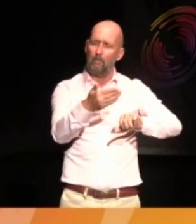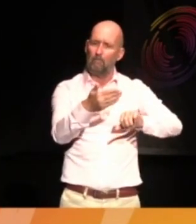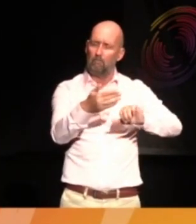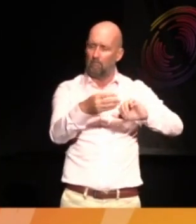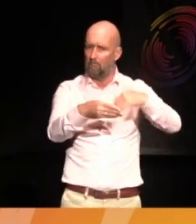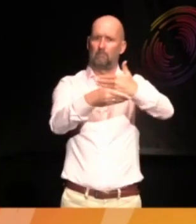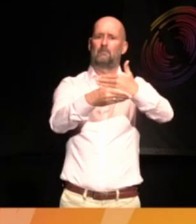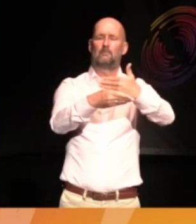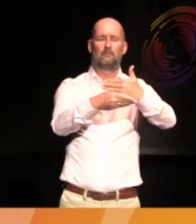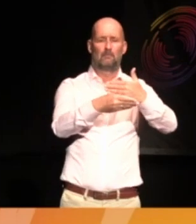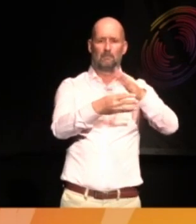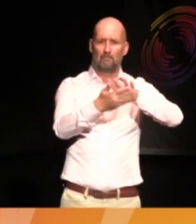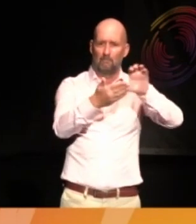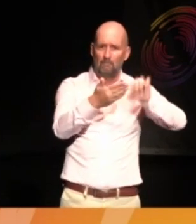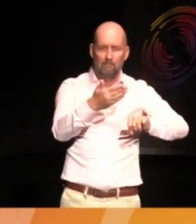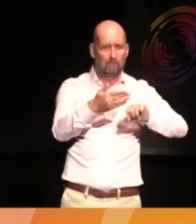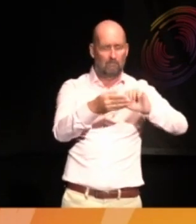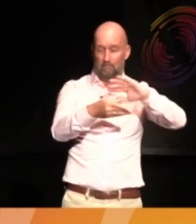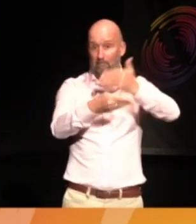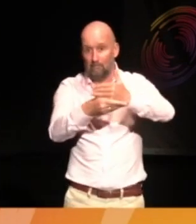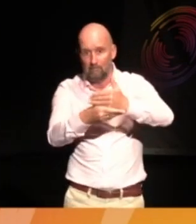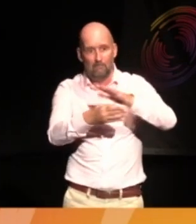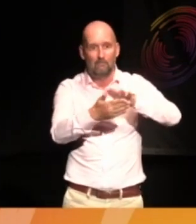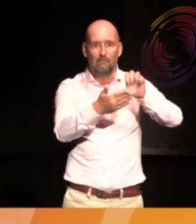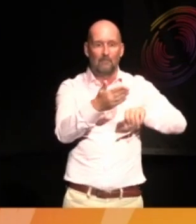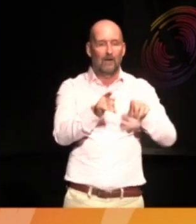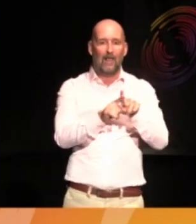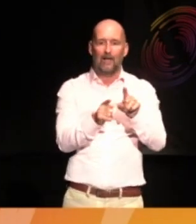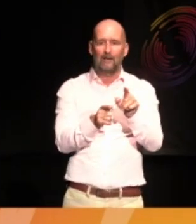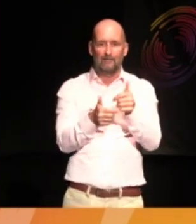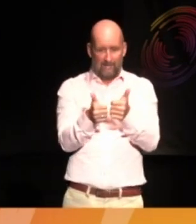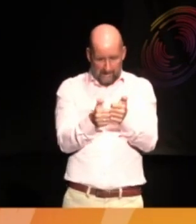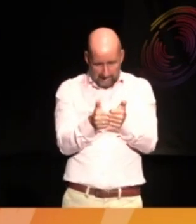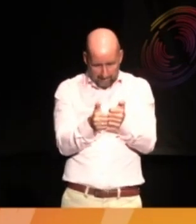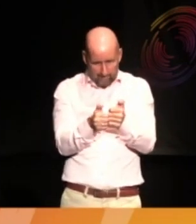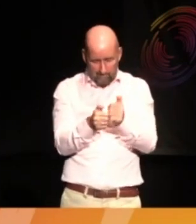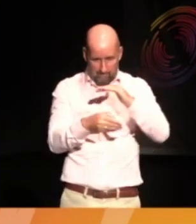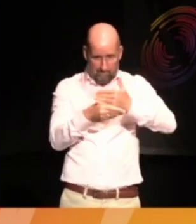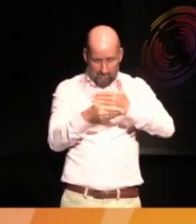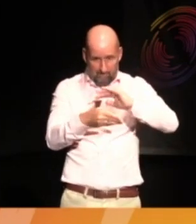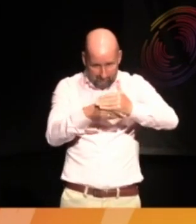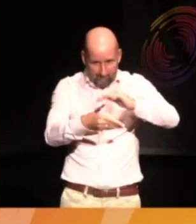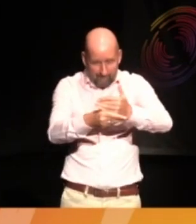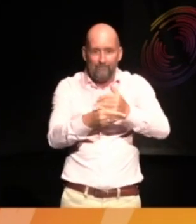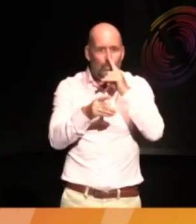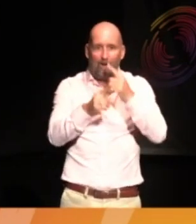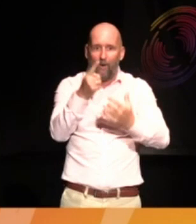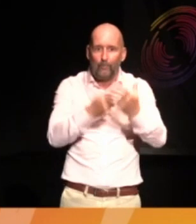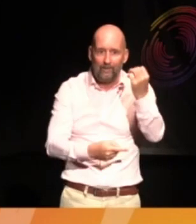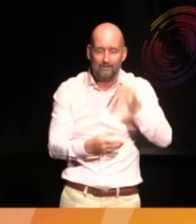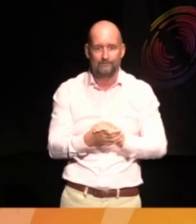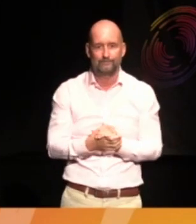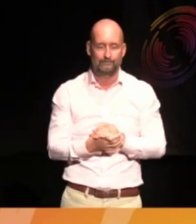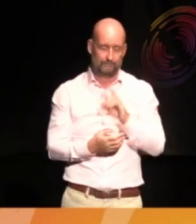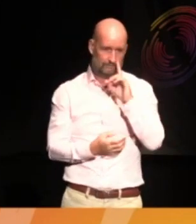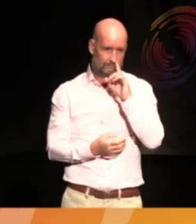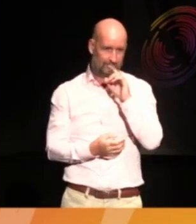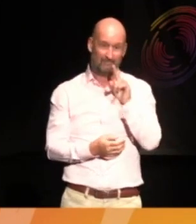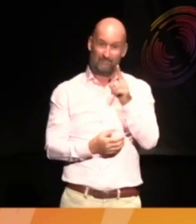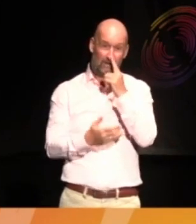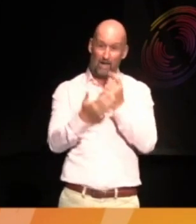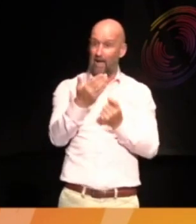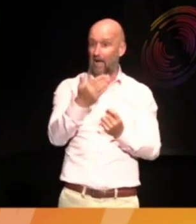front of you, like some sort of dreadful game that you can never win? The environment in general can